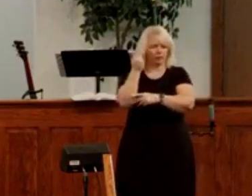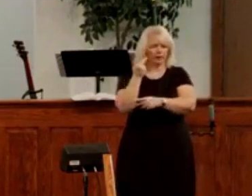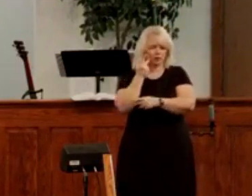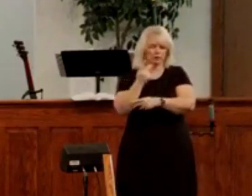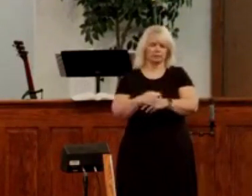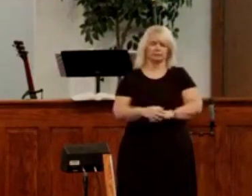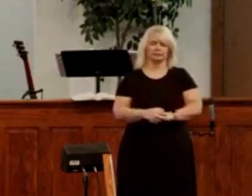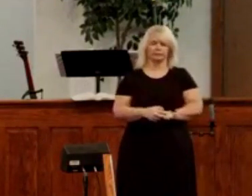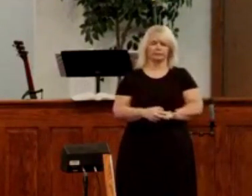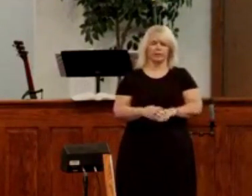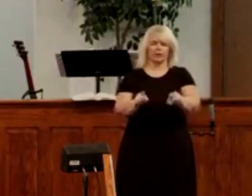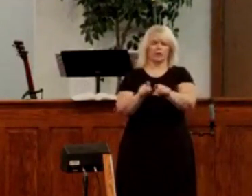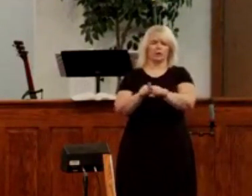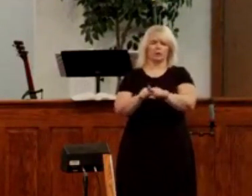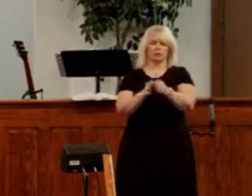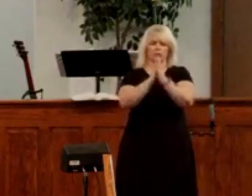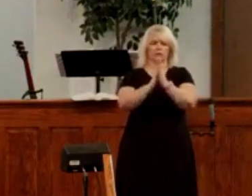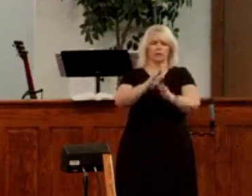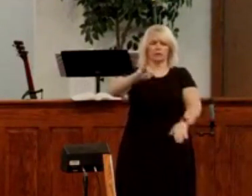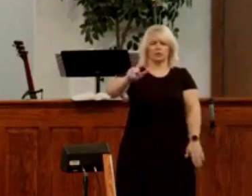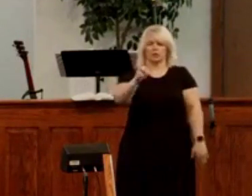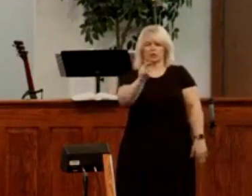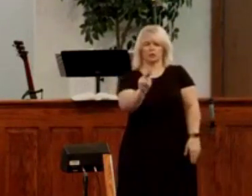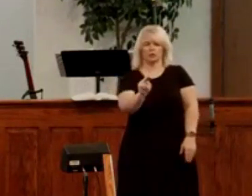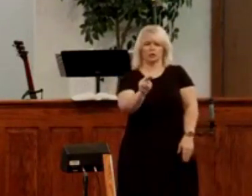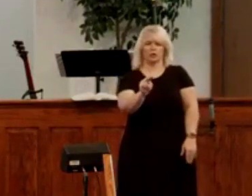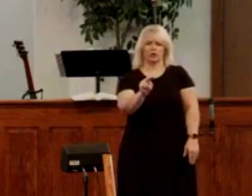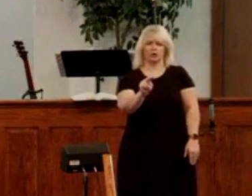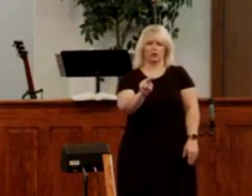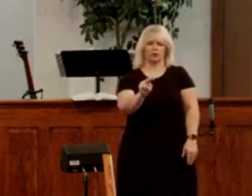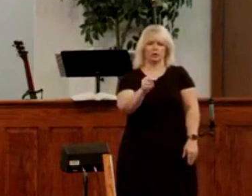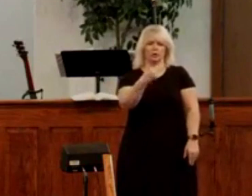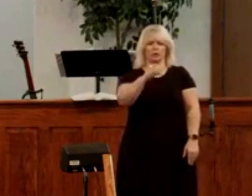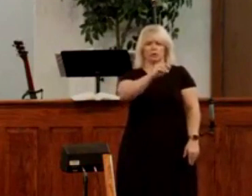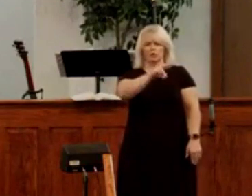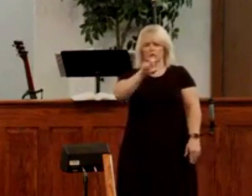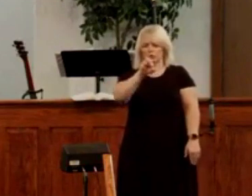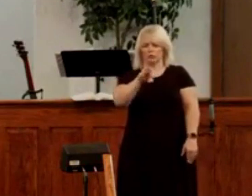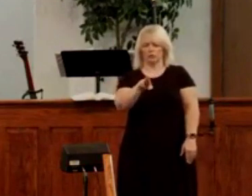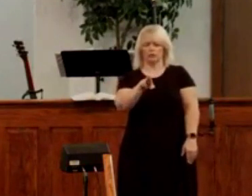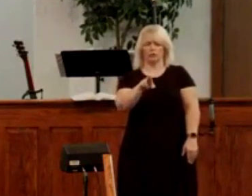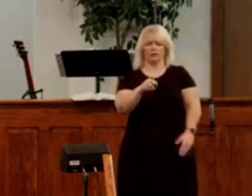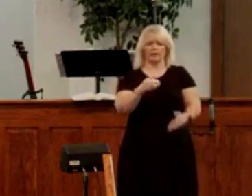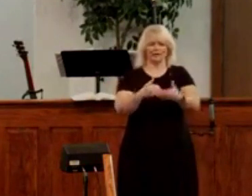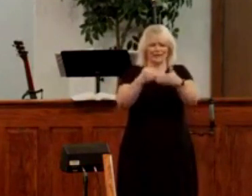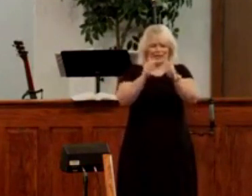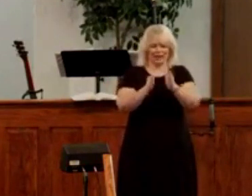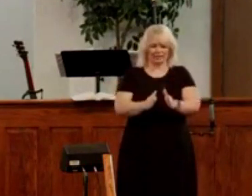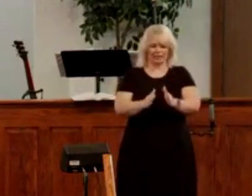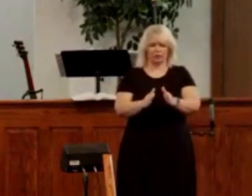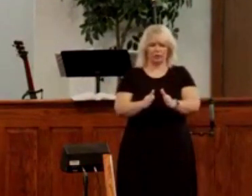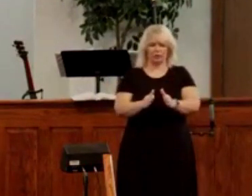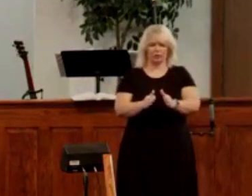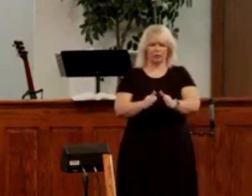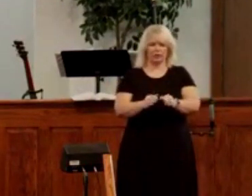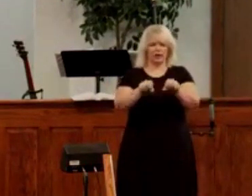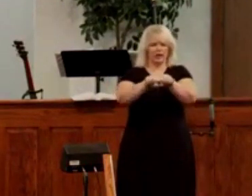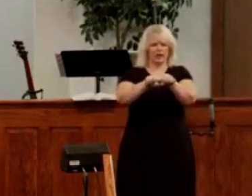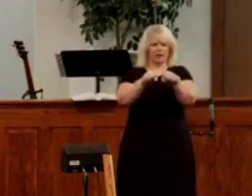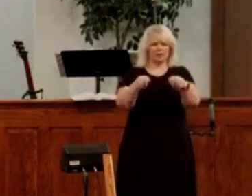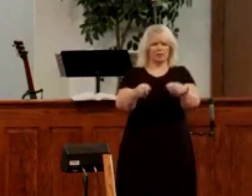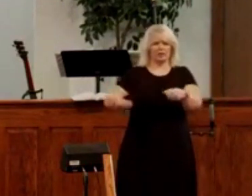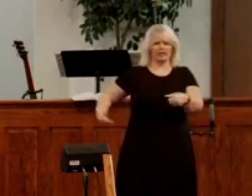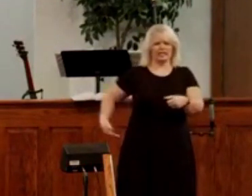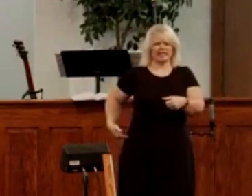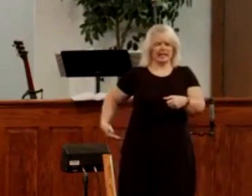family. Also lift up John Hoover. John is Teresa Simon's neighbor, and we put this out last night. He broke his